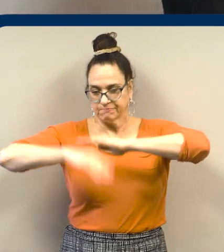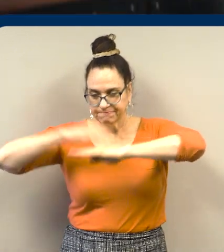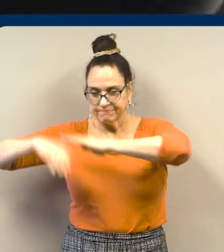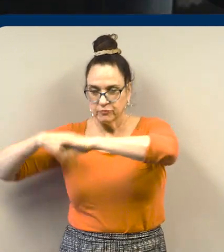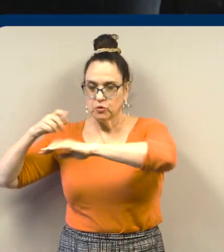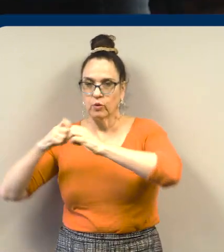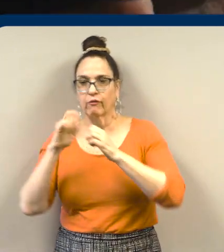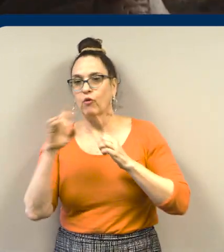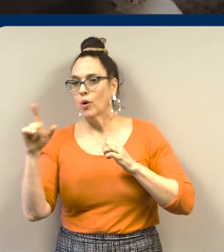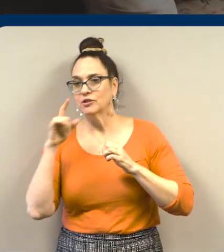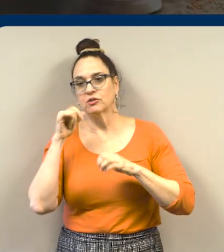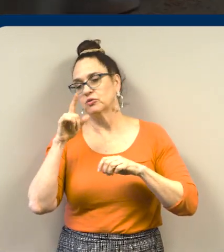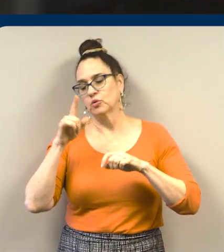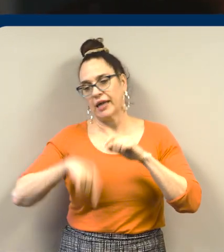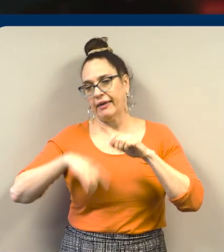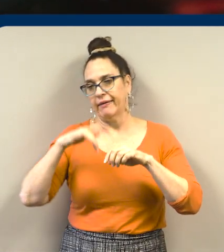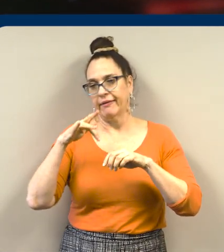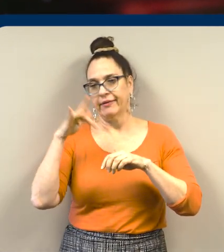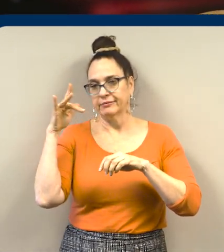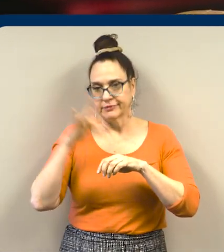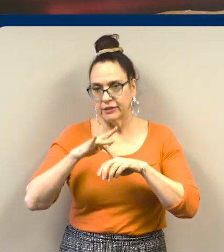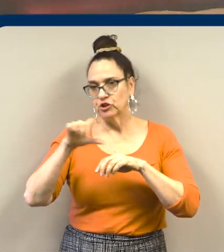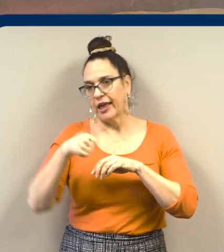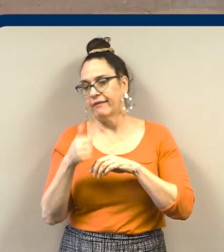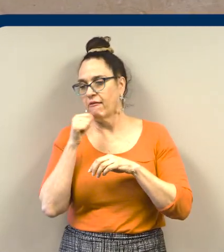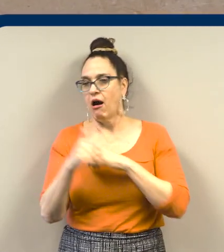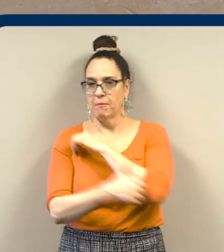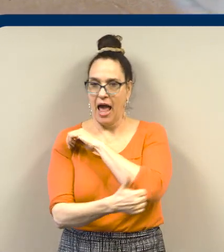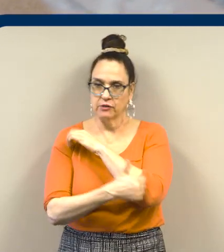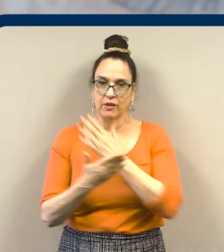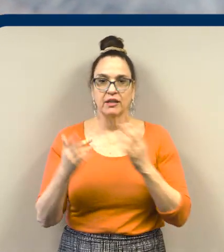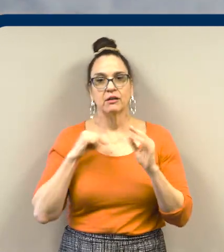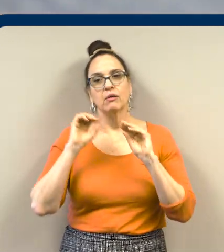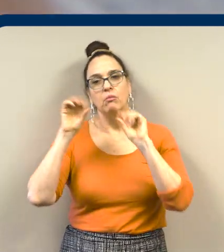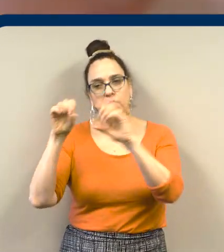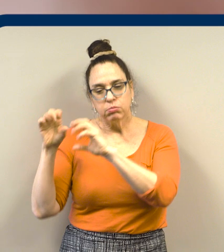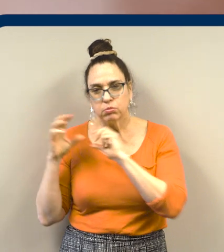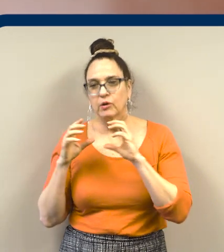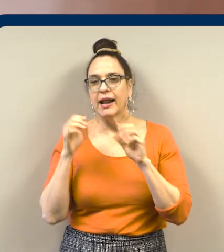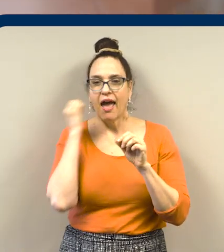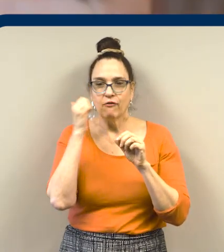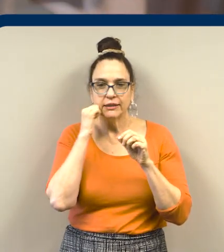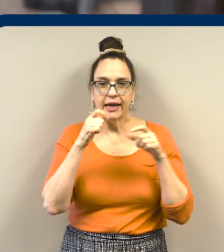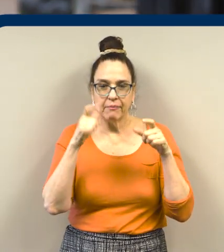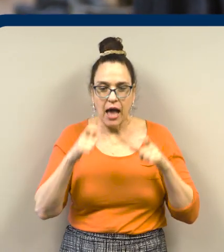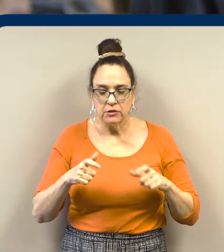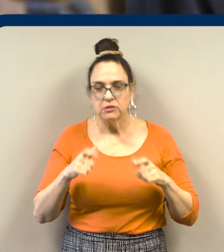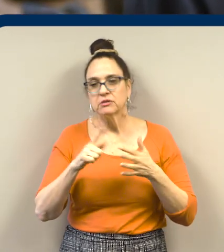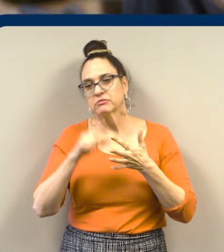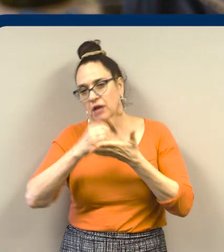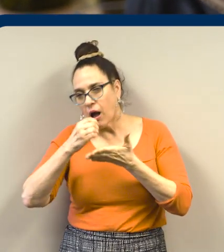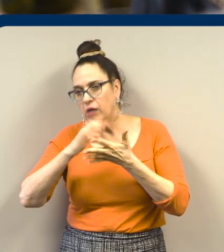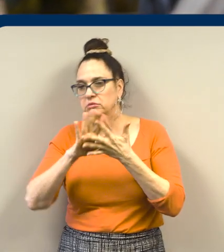to Passover, make sure to clean up all chametz in the house, store away everyday kitchenware to avoid mixing, and